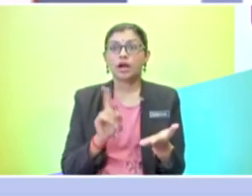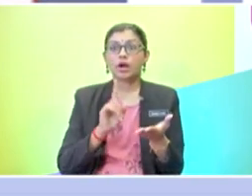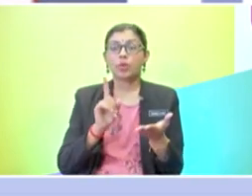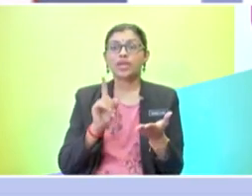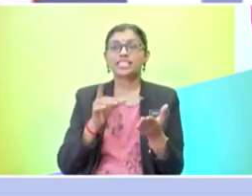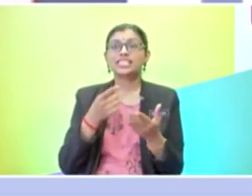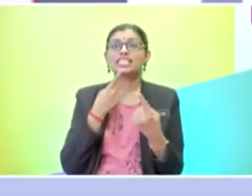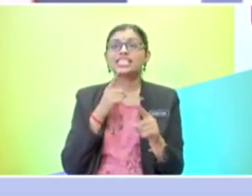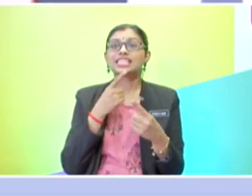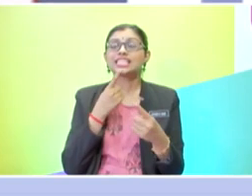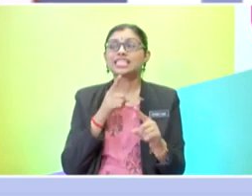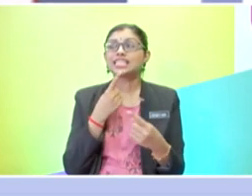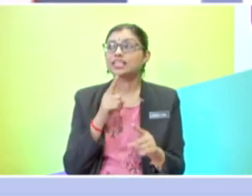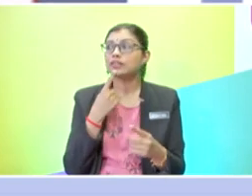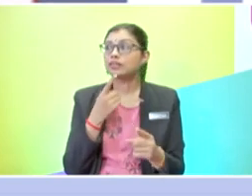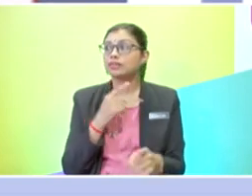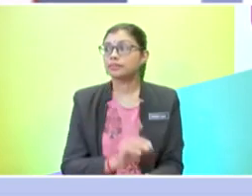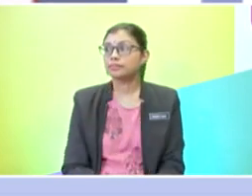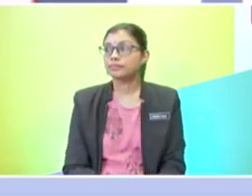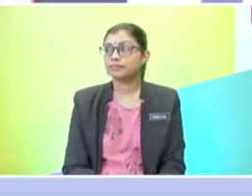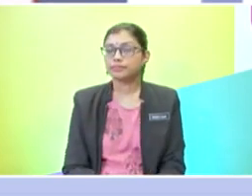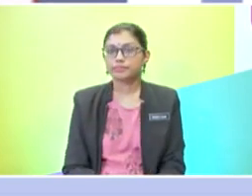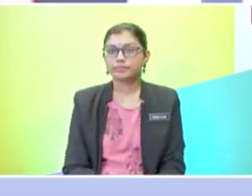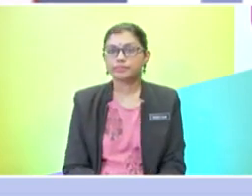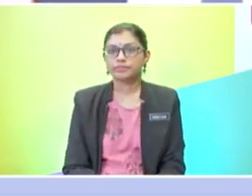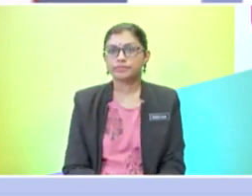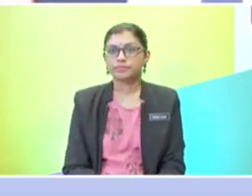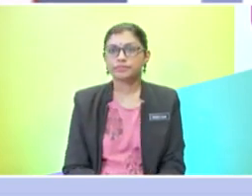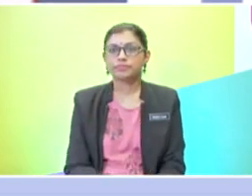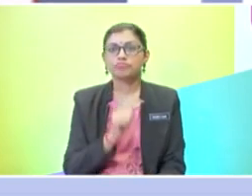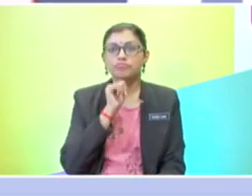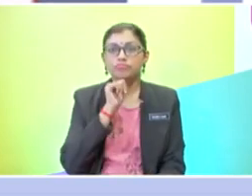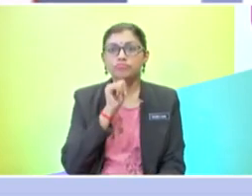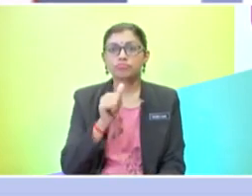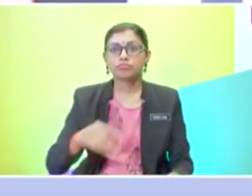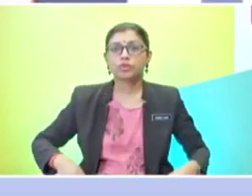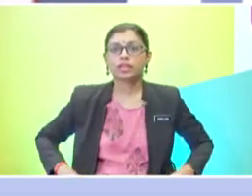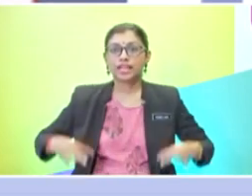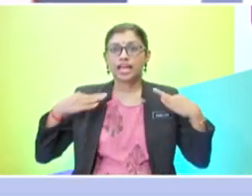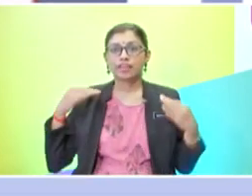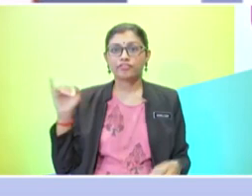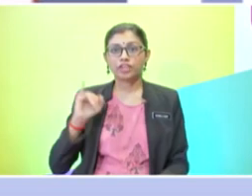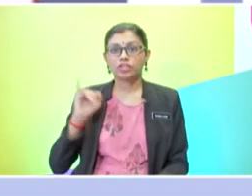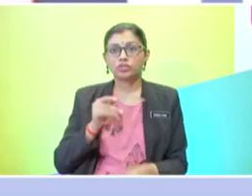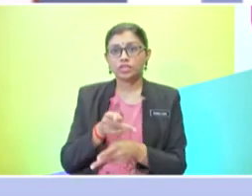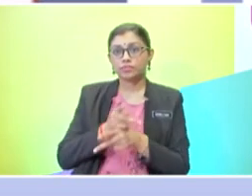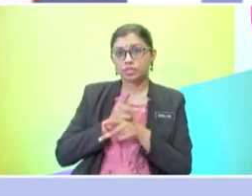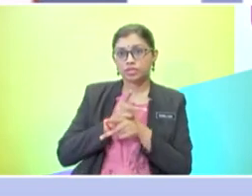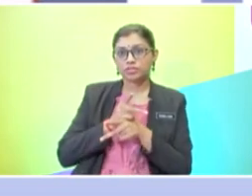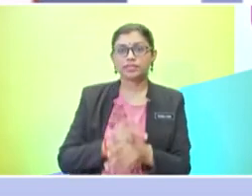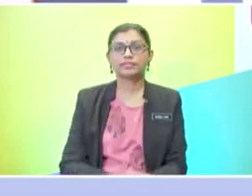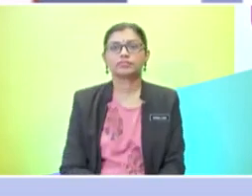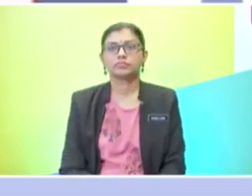Oh, which of the following is not categorized under life insurance protection? Oh. The choices are there. Okay, life insurance protection, I think, is